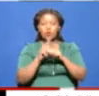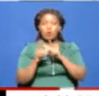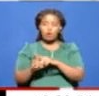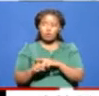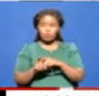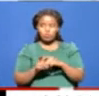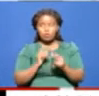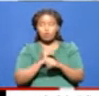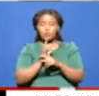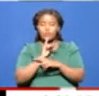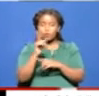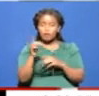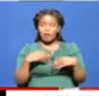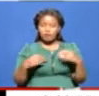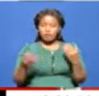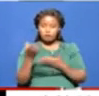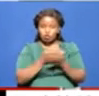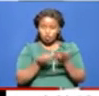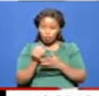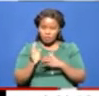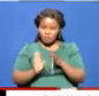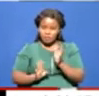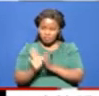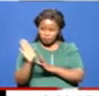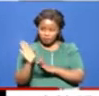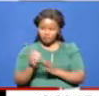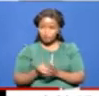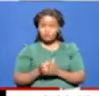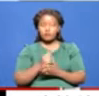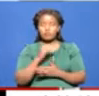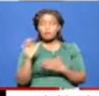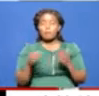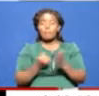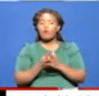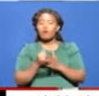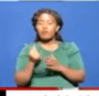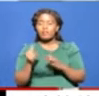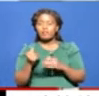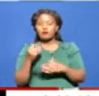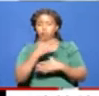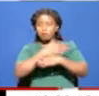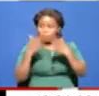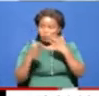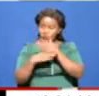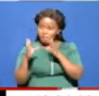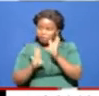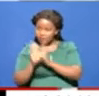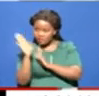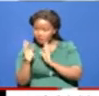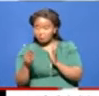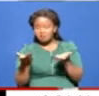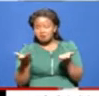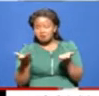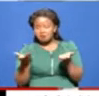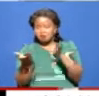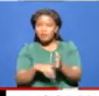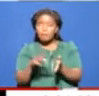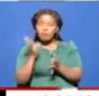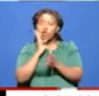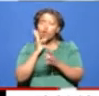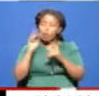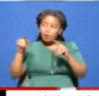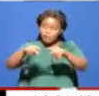to economic development. All the infrastructure we have developed in this country, talk about dams, water dams,